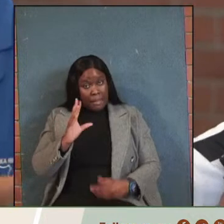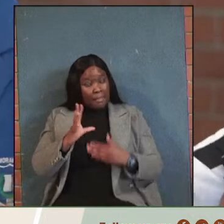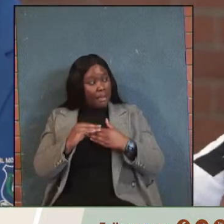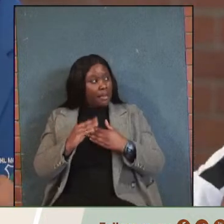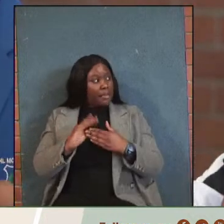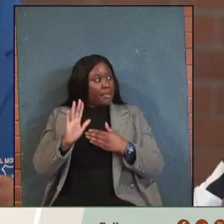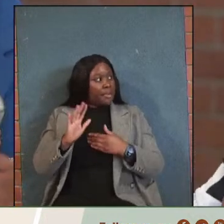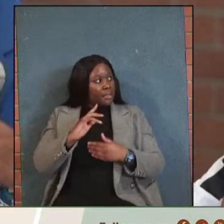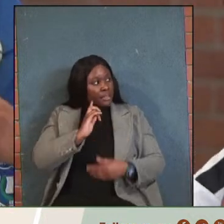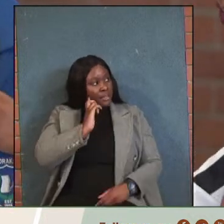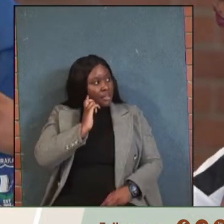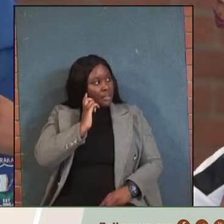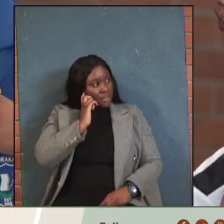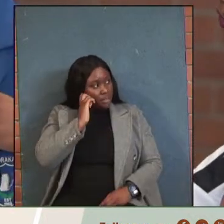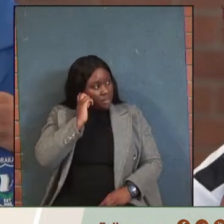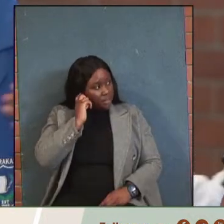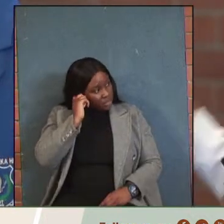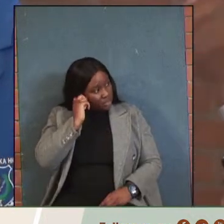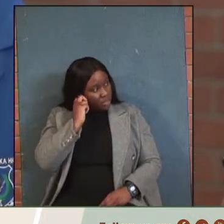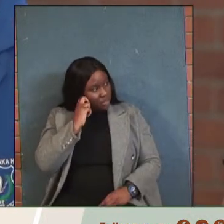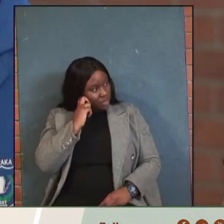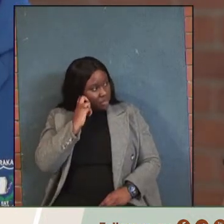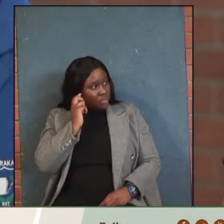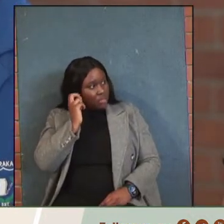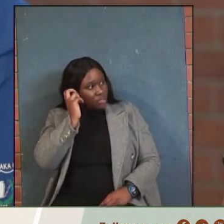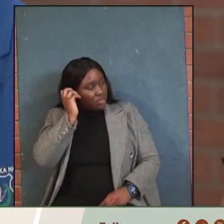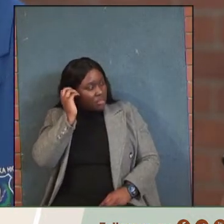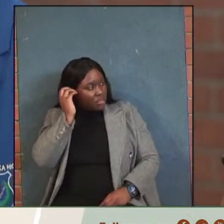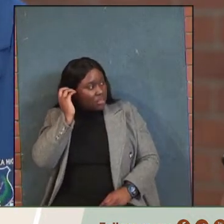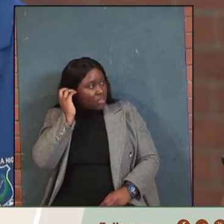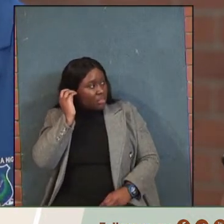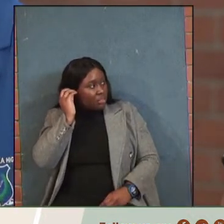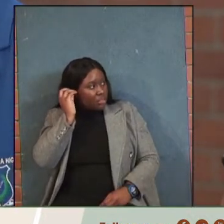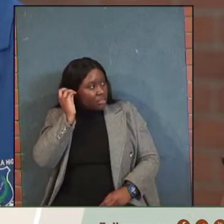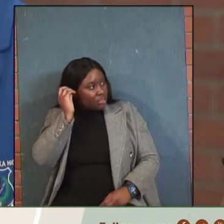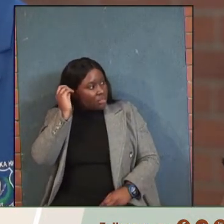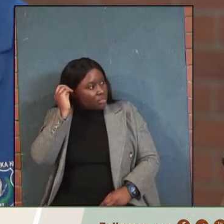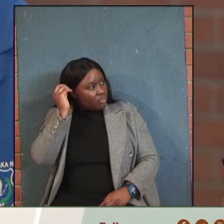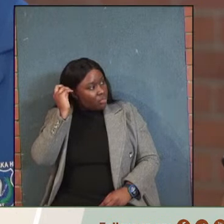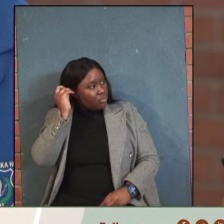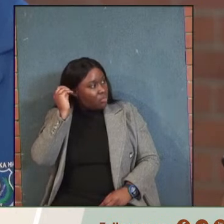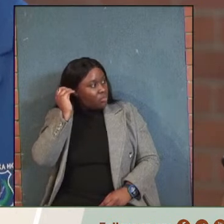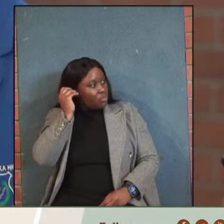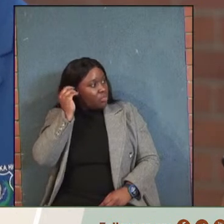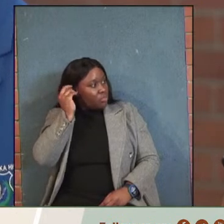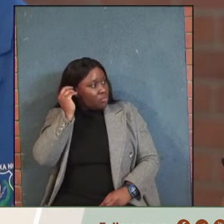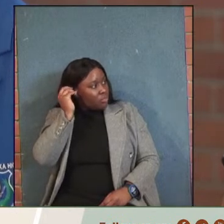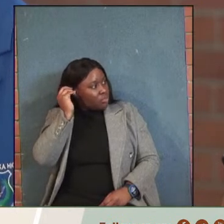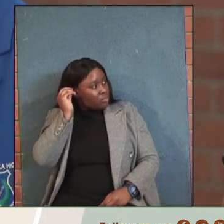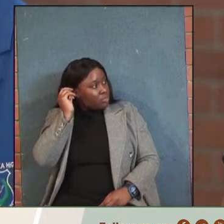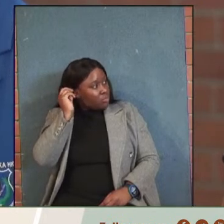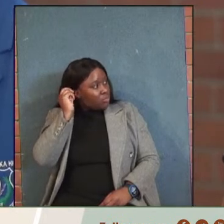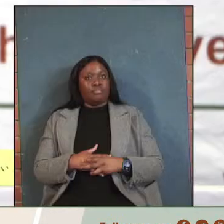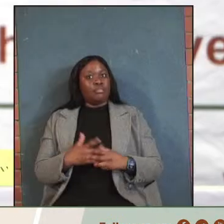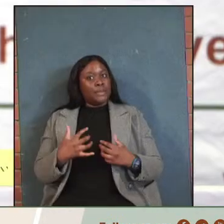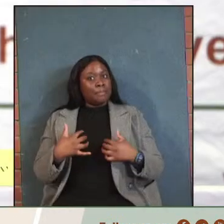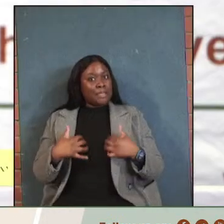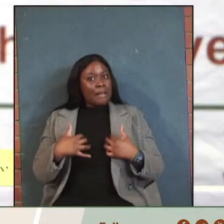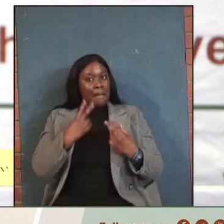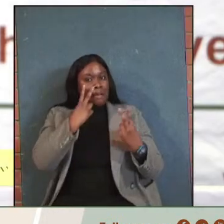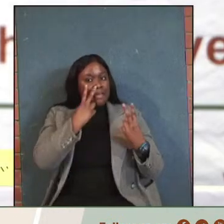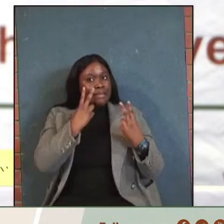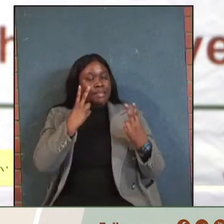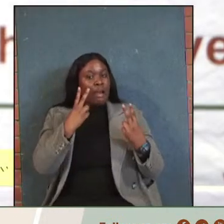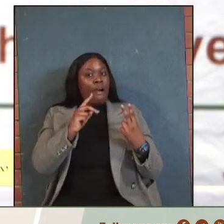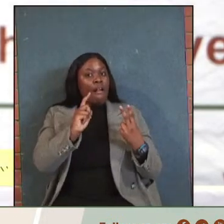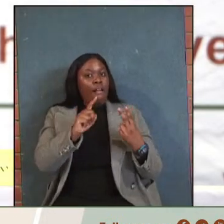For speaker. Oh, I'm sorry. Greetings to the House. I am Honorable T. Honorable Member. I was going to go